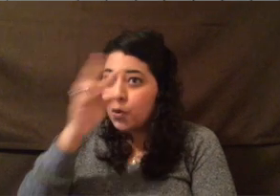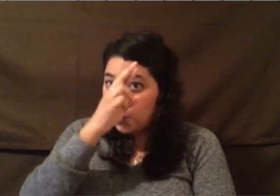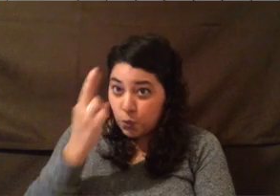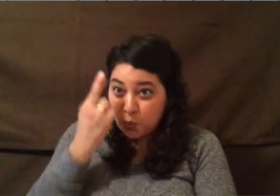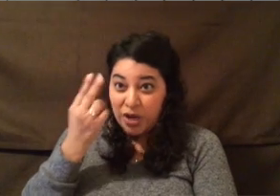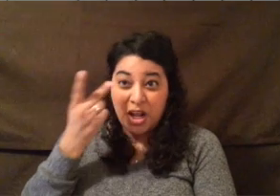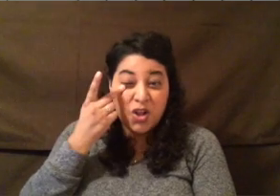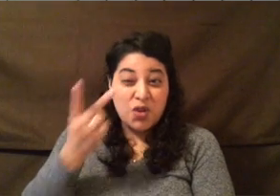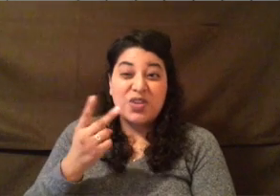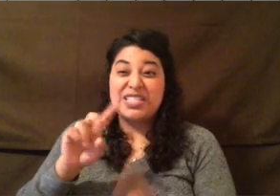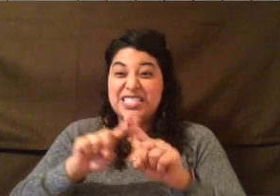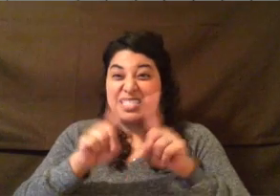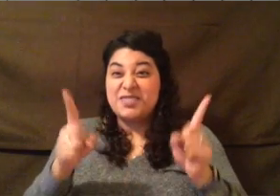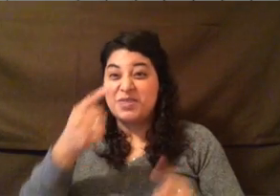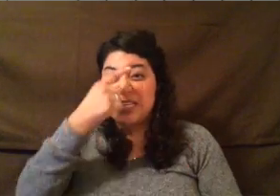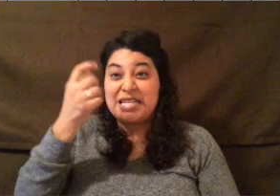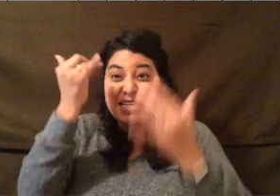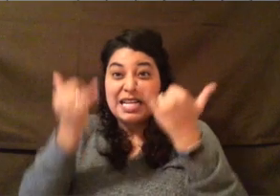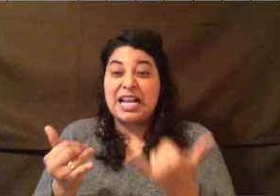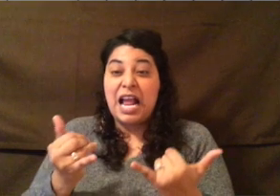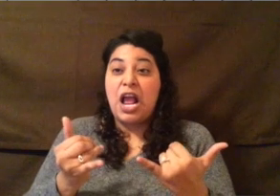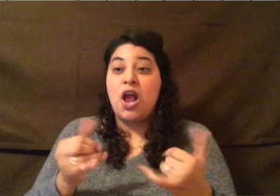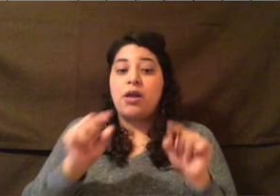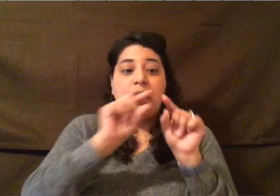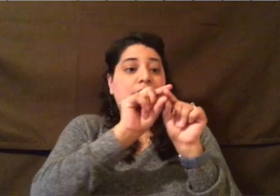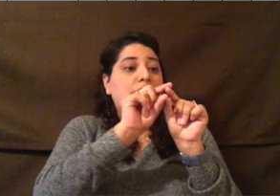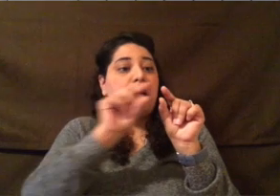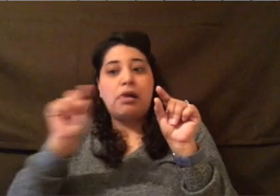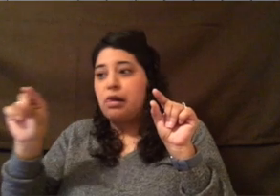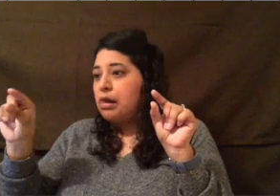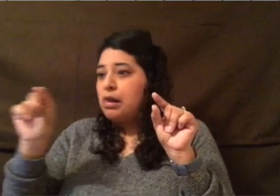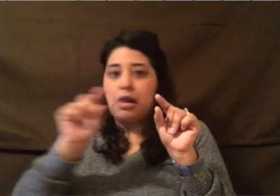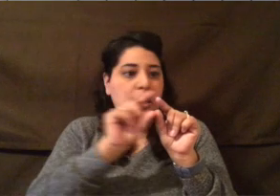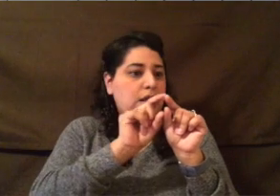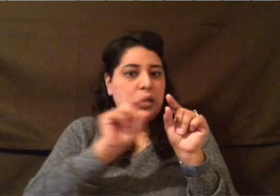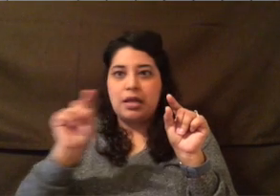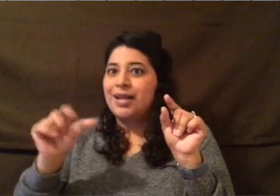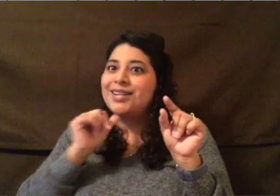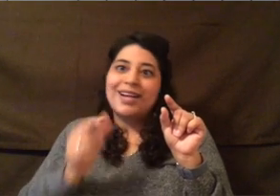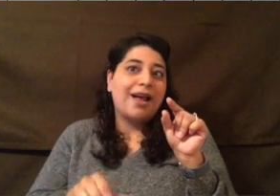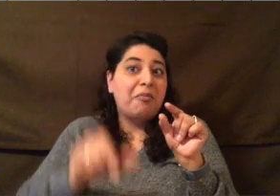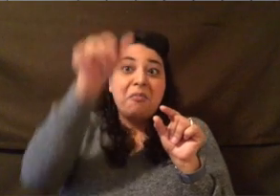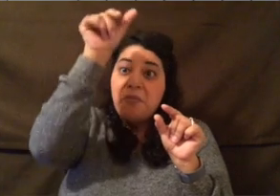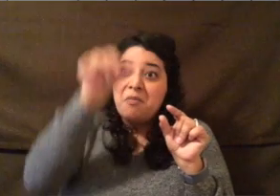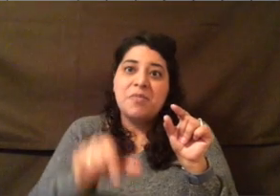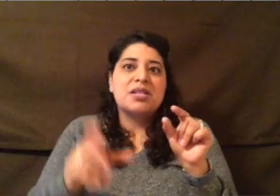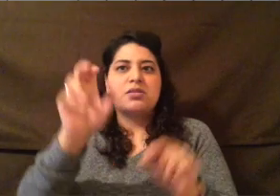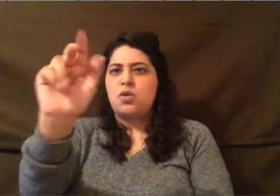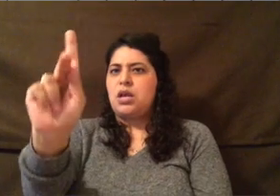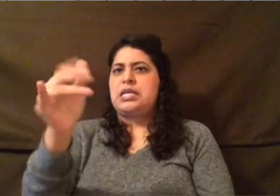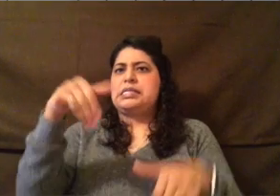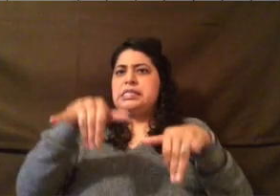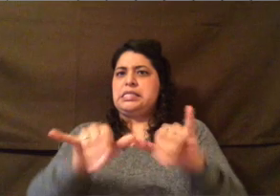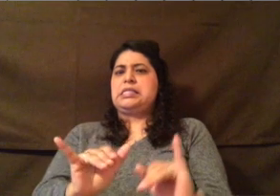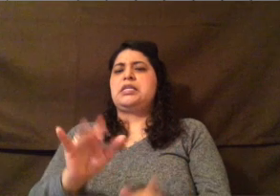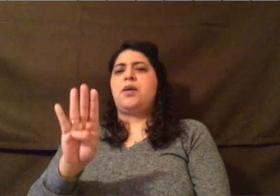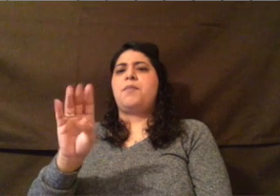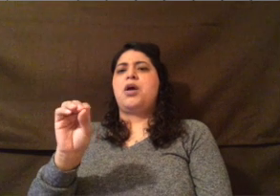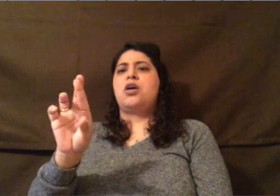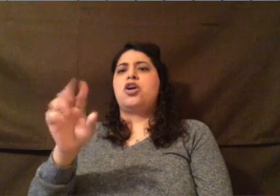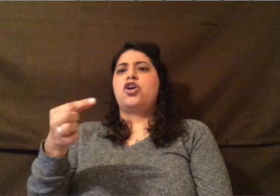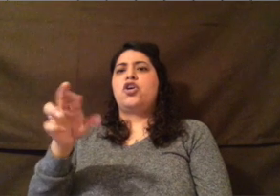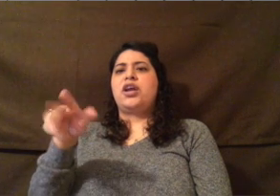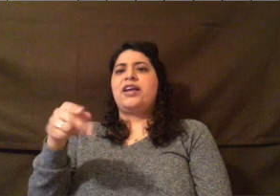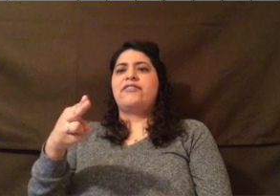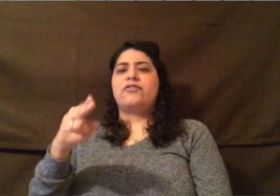because now it's vertical, okay? And that's okay. It's still a bar graph, okay? So we are looking at